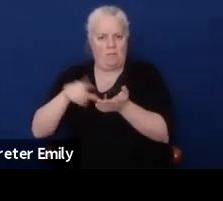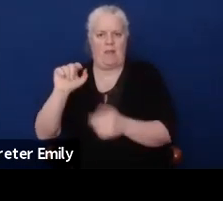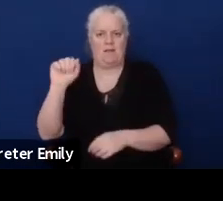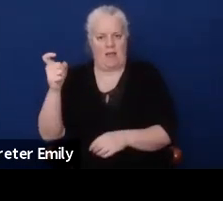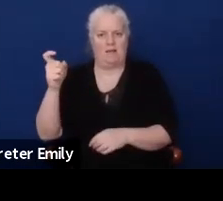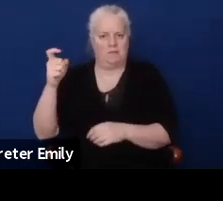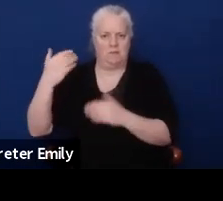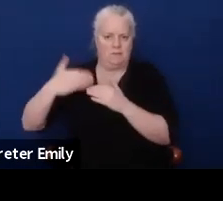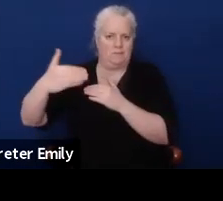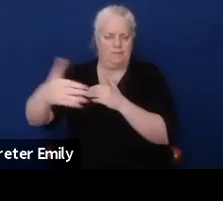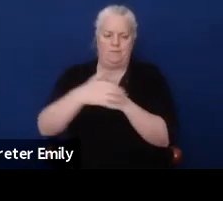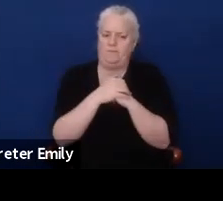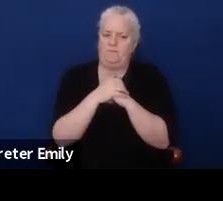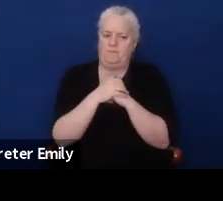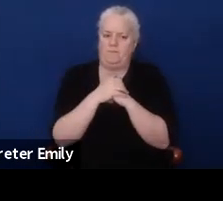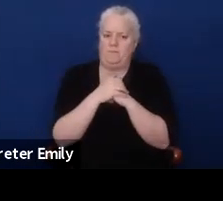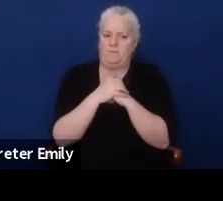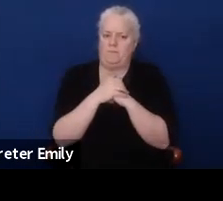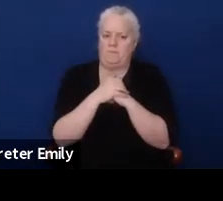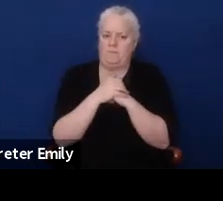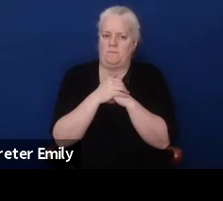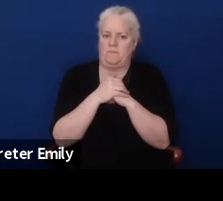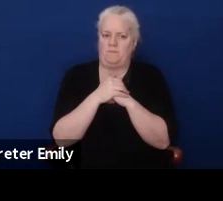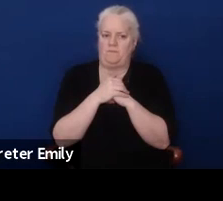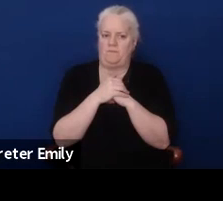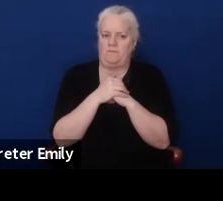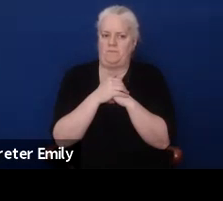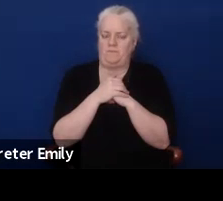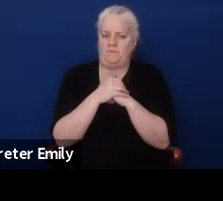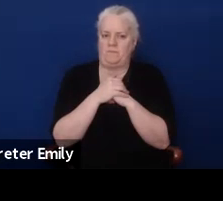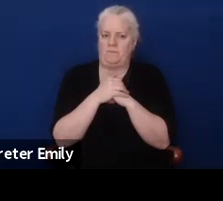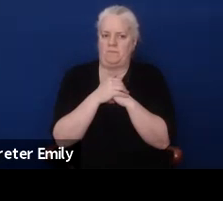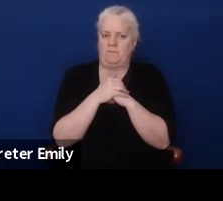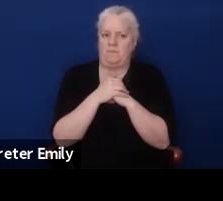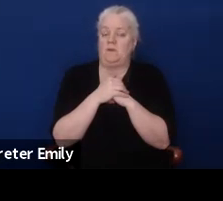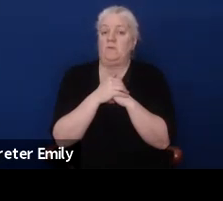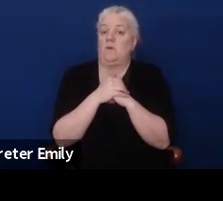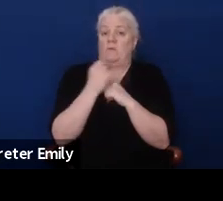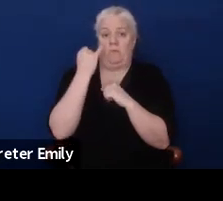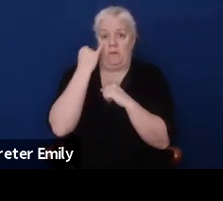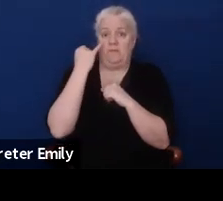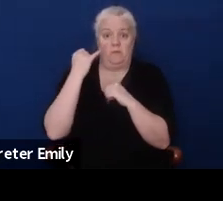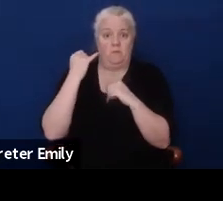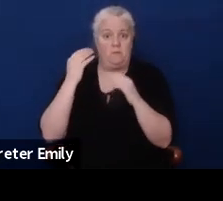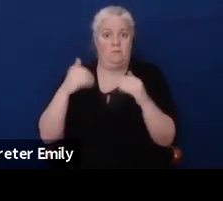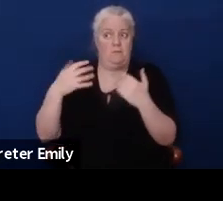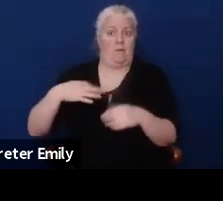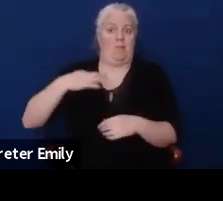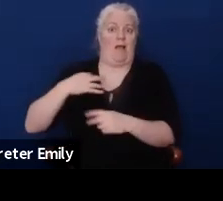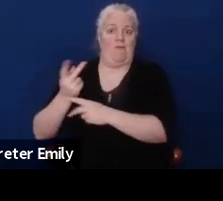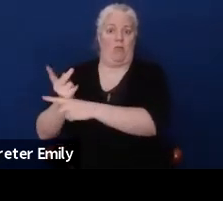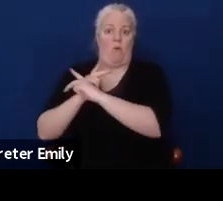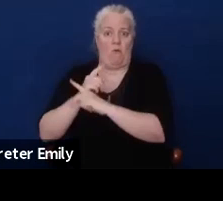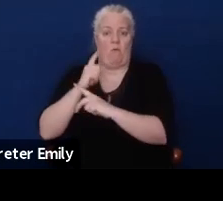Definitely on a loan situation or contract, be very careful, read all the documents. If you don't know something, just